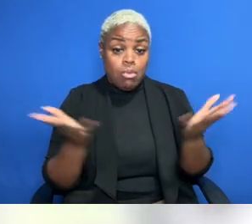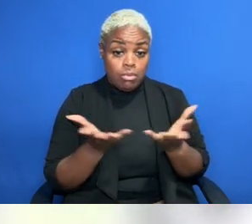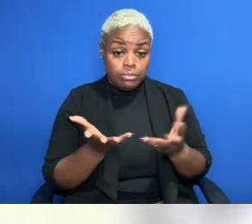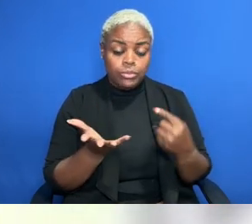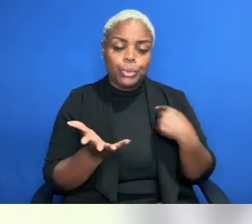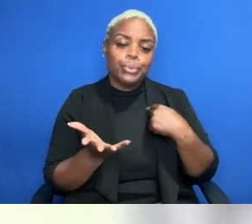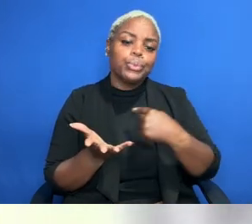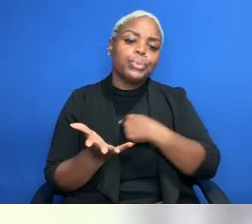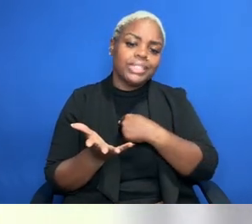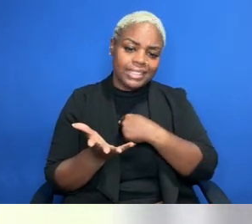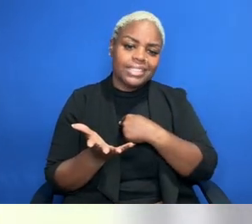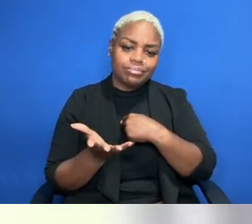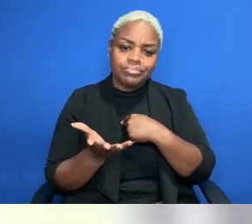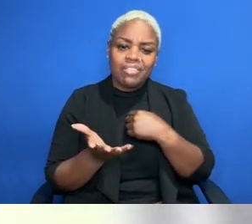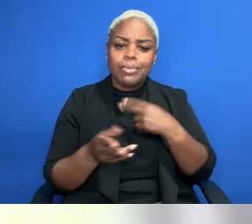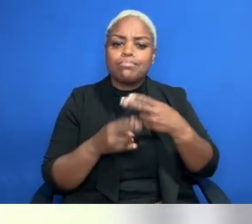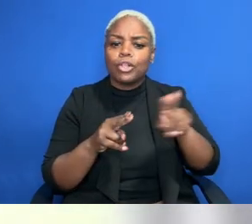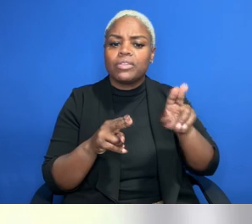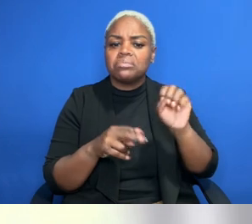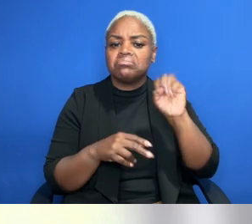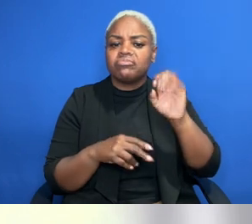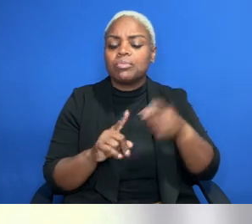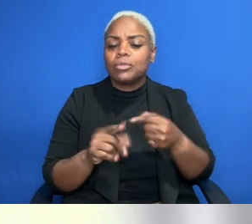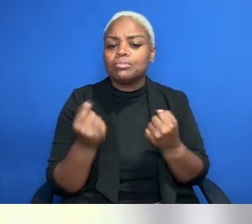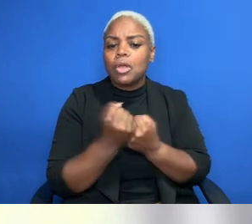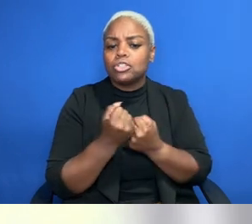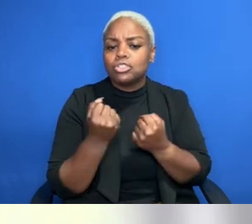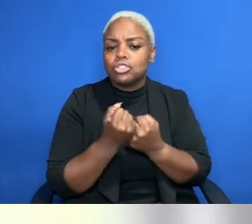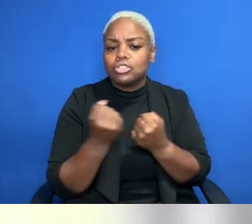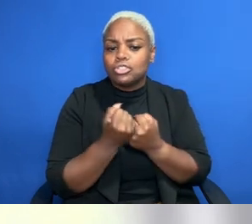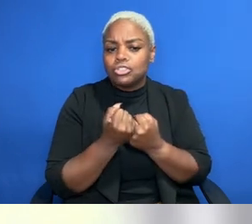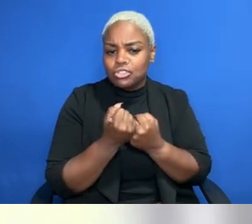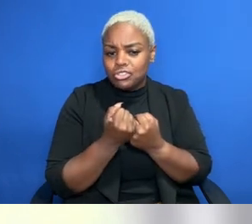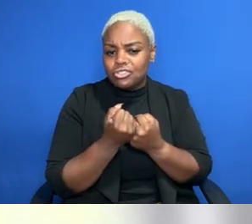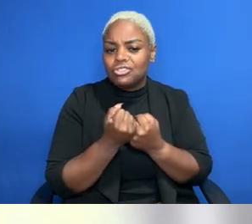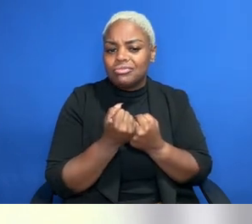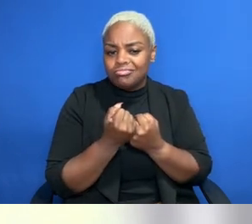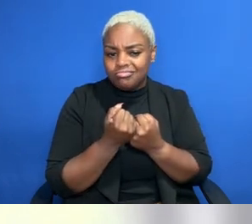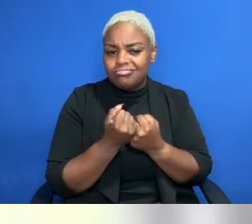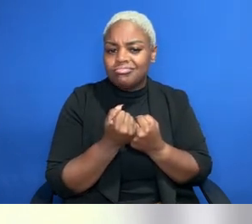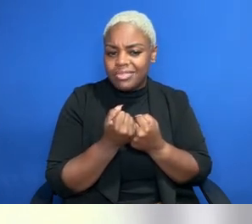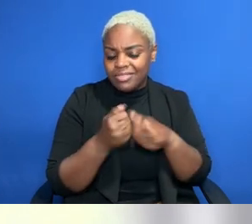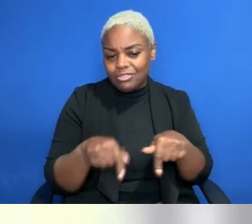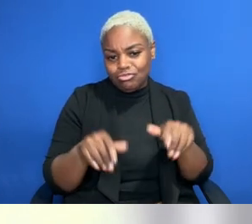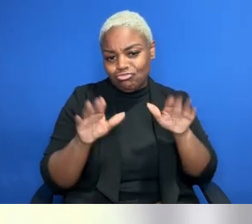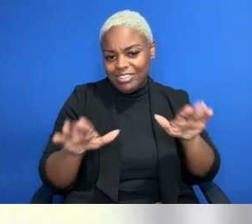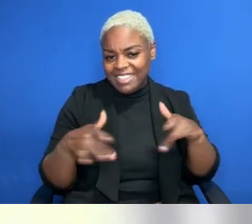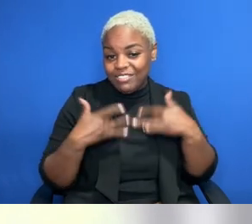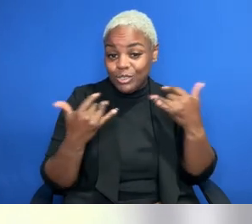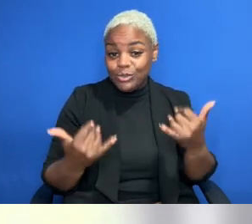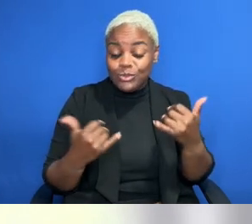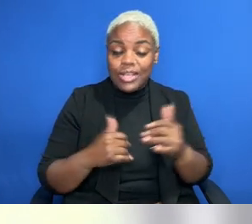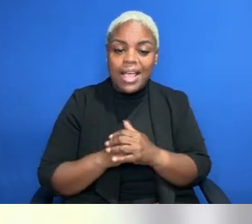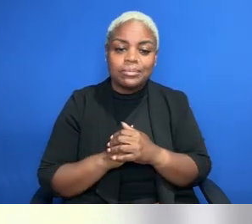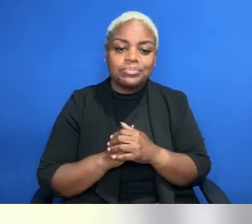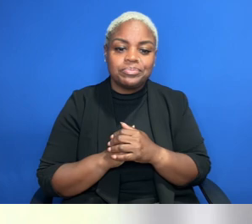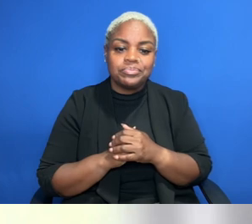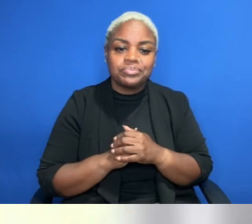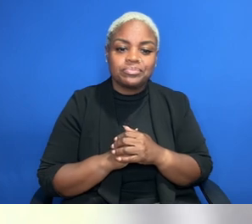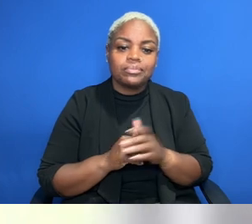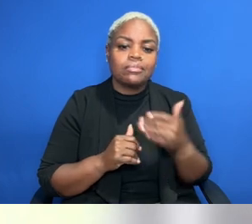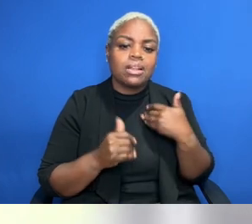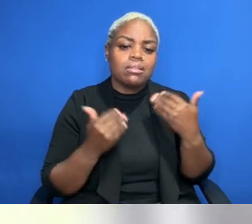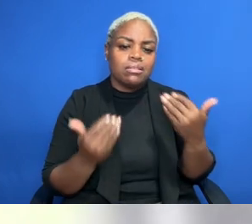What we're going to do in this session is we're going to hear briefly from each of the sponsors of this great